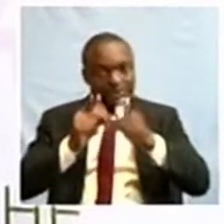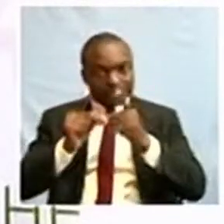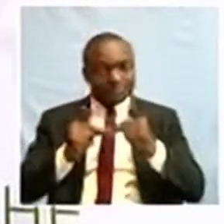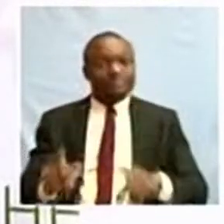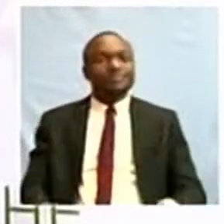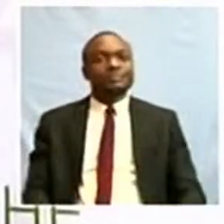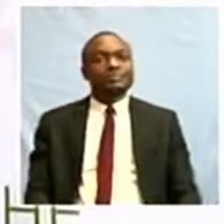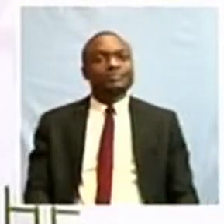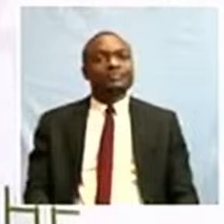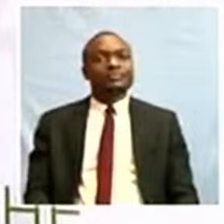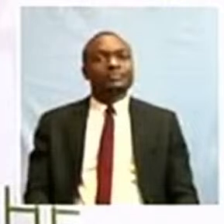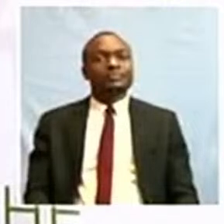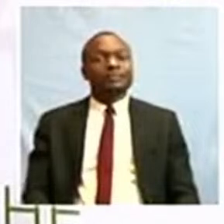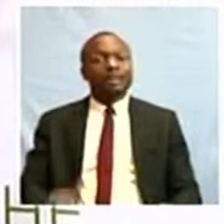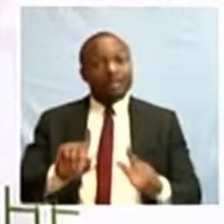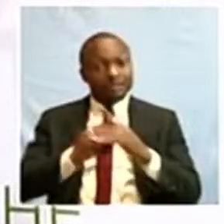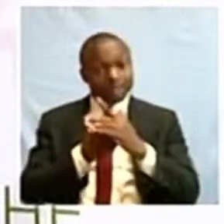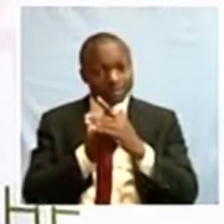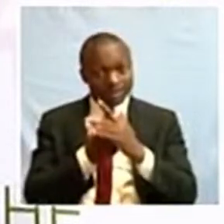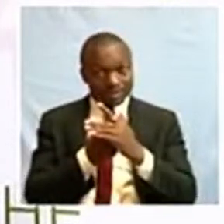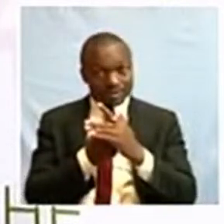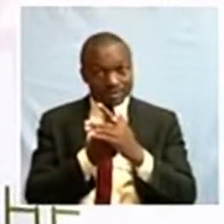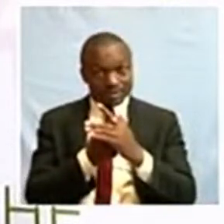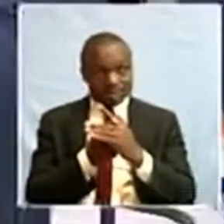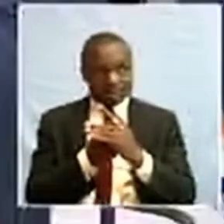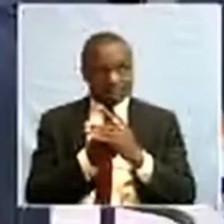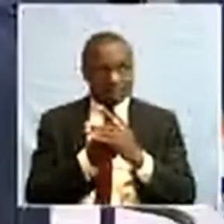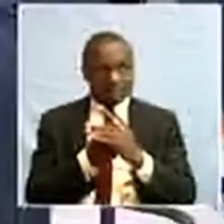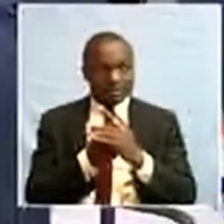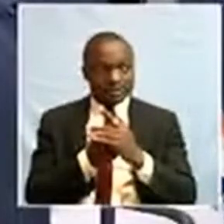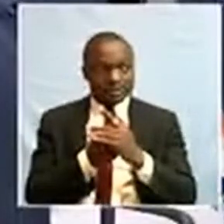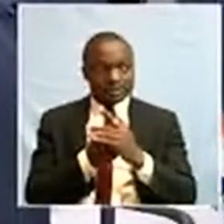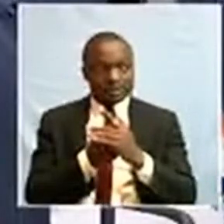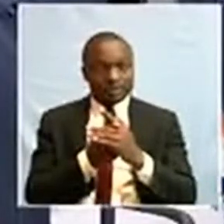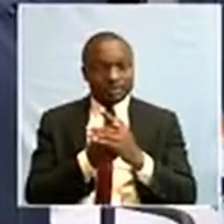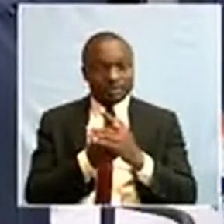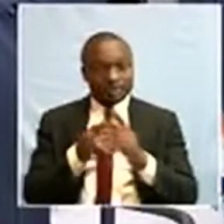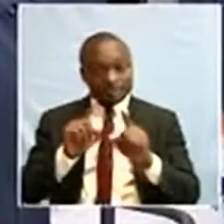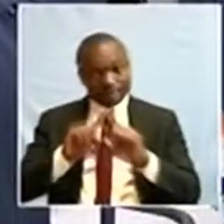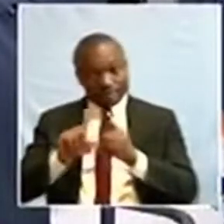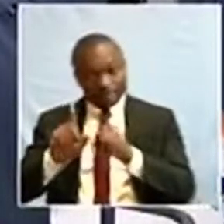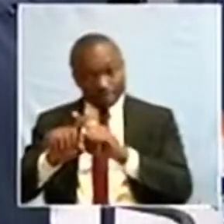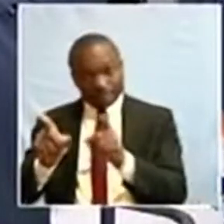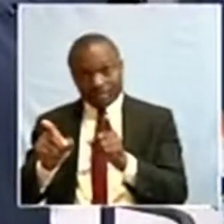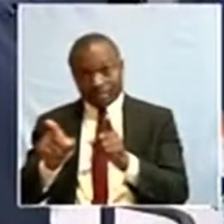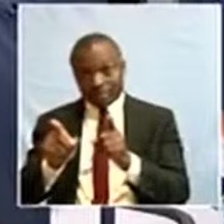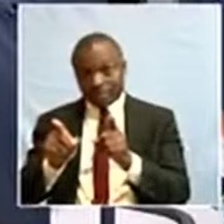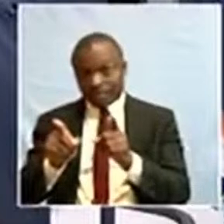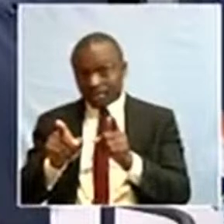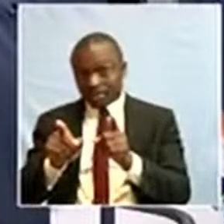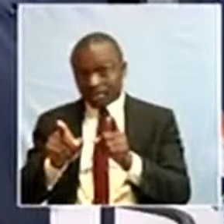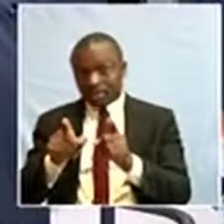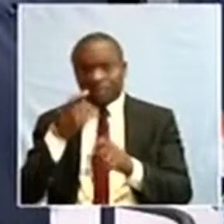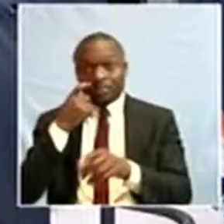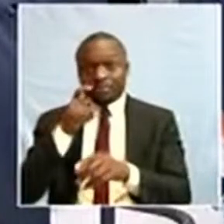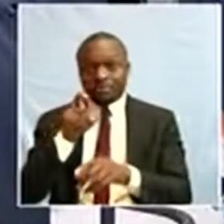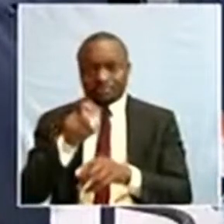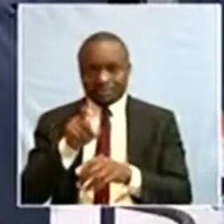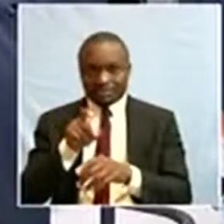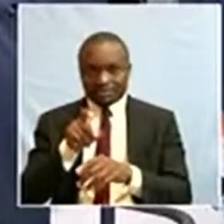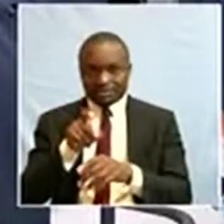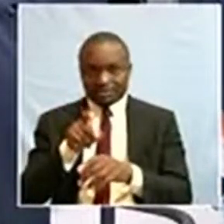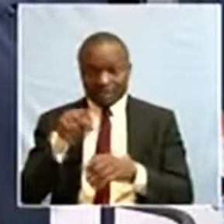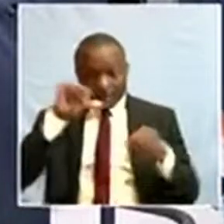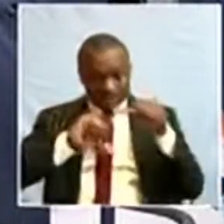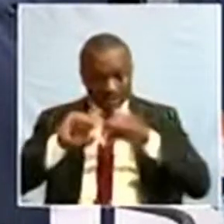Okay, so it starts from the respective directorates actually. During the audit process, there